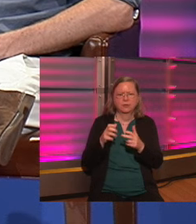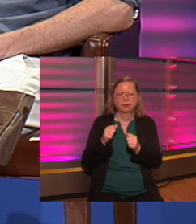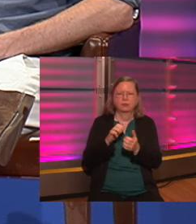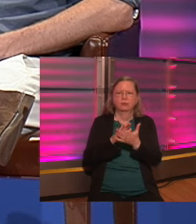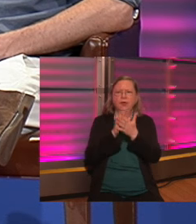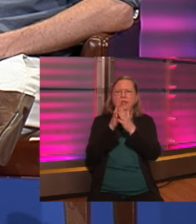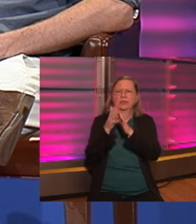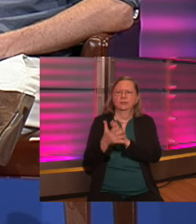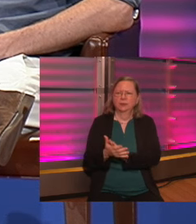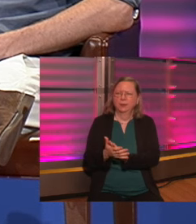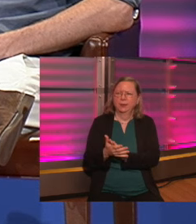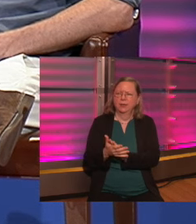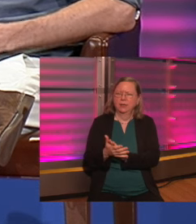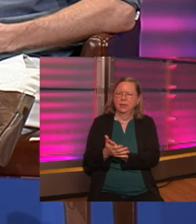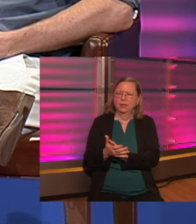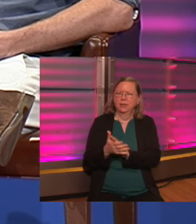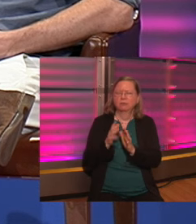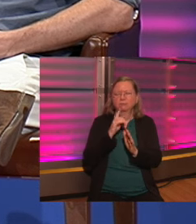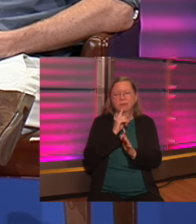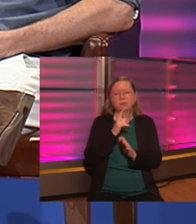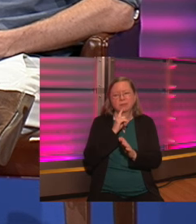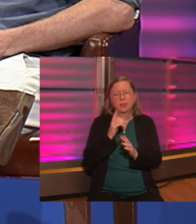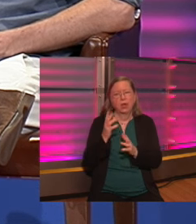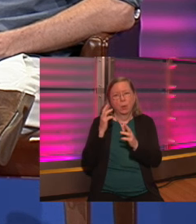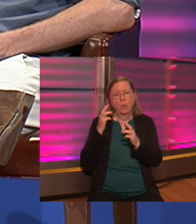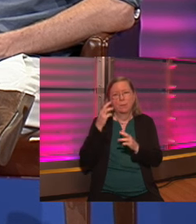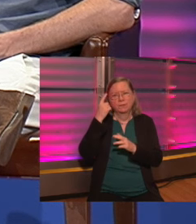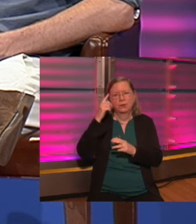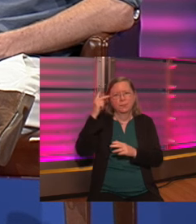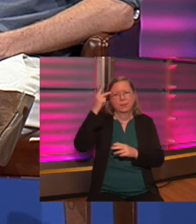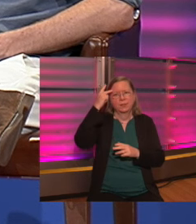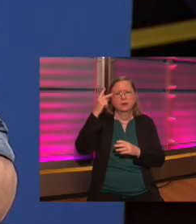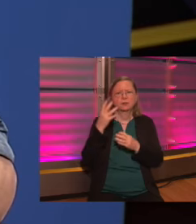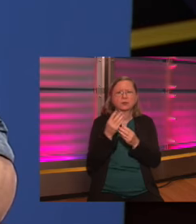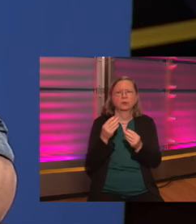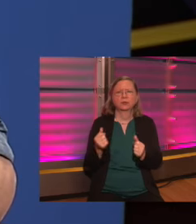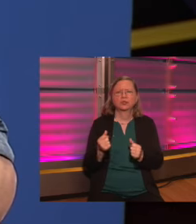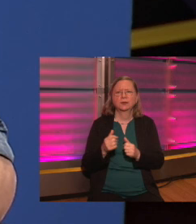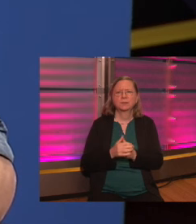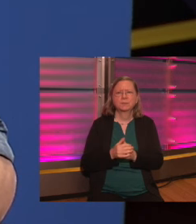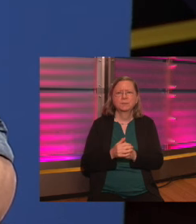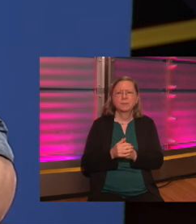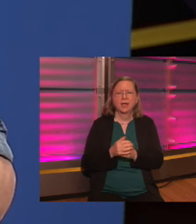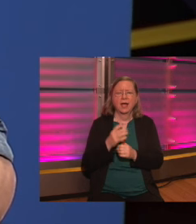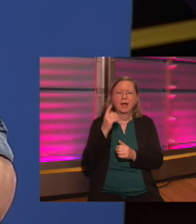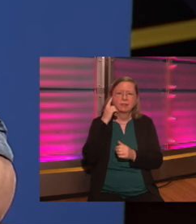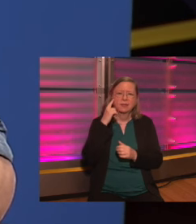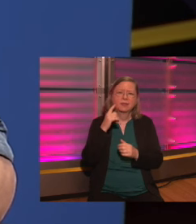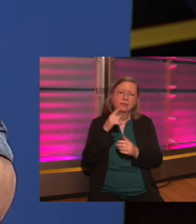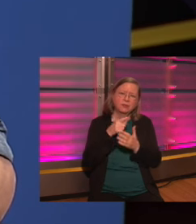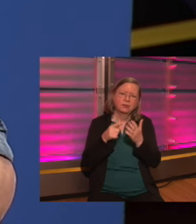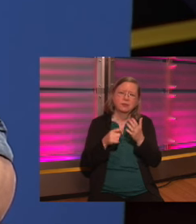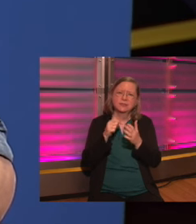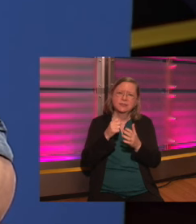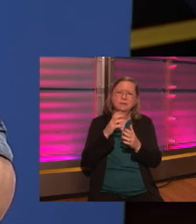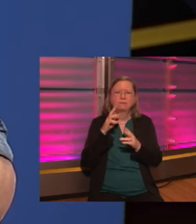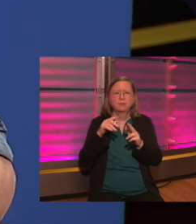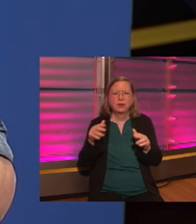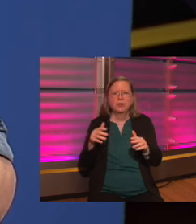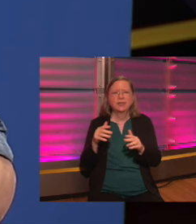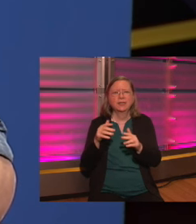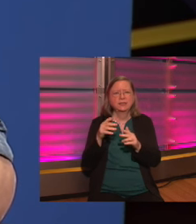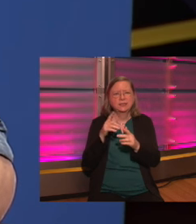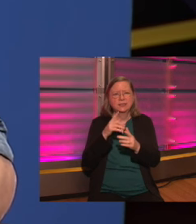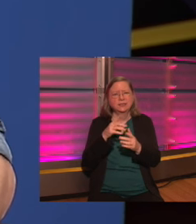really hope for a political solution. Yeah. And I think that there's varying degrees of what countries could do